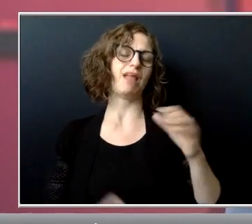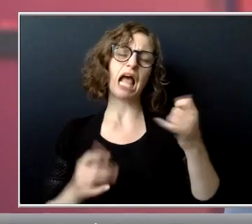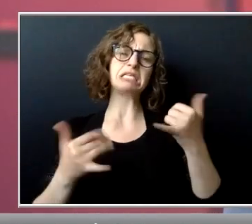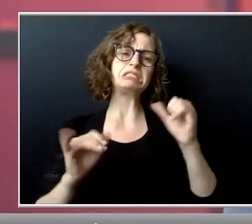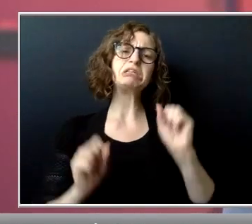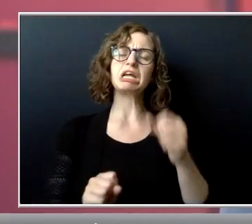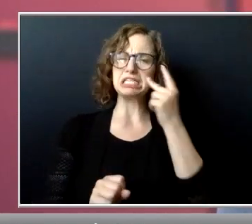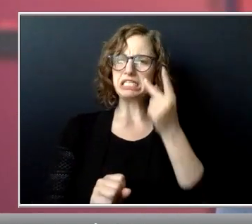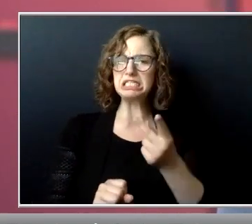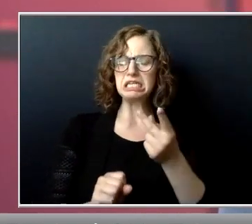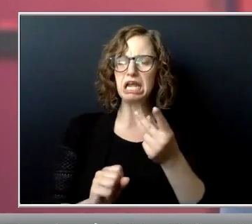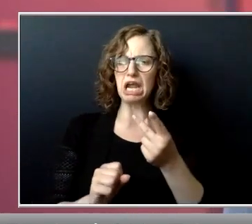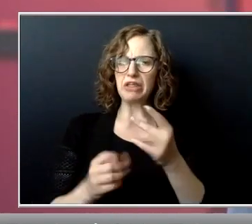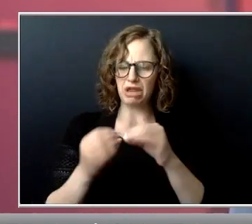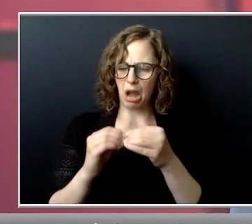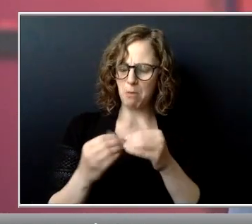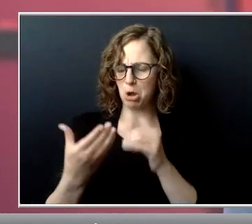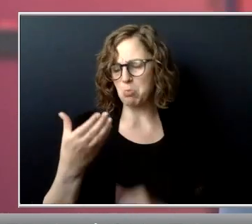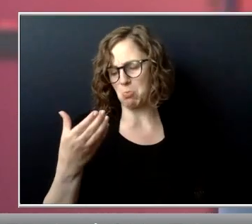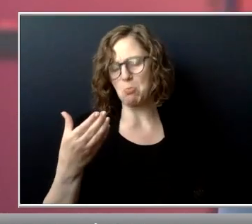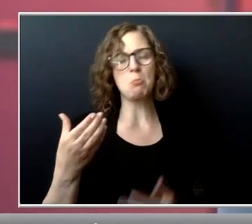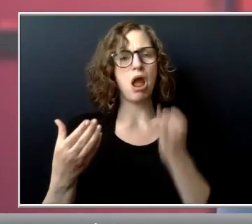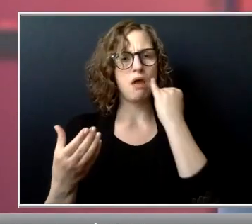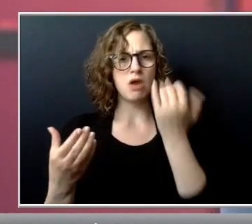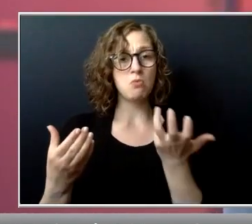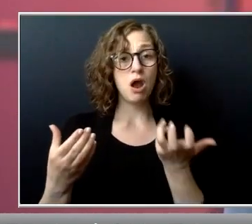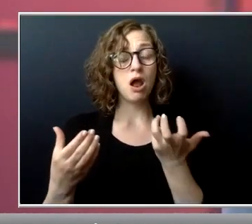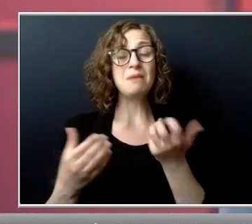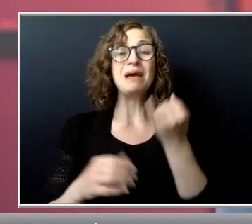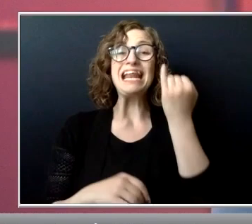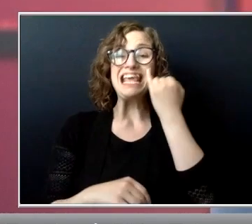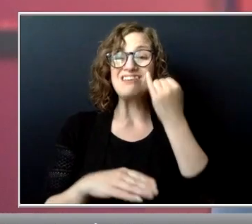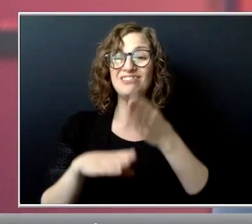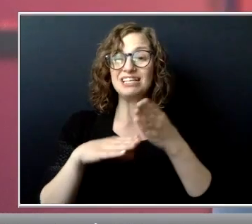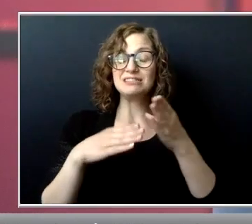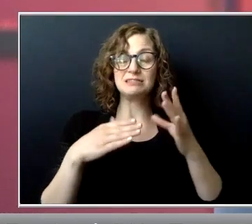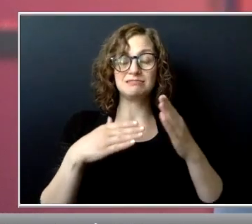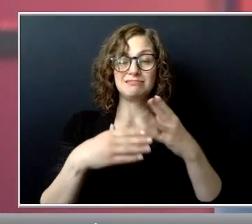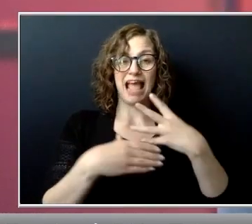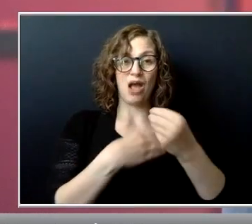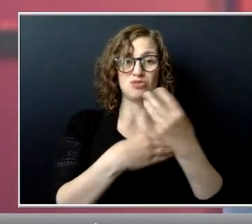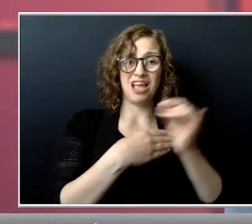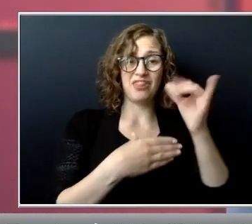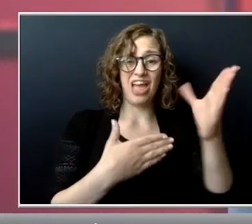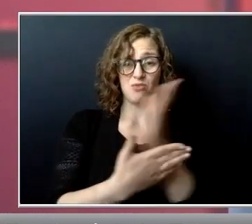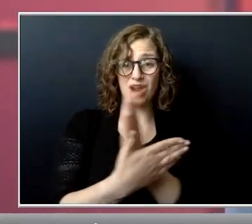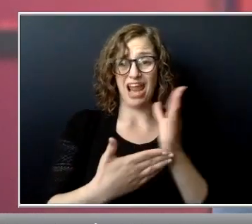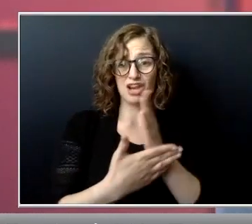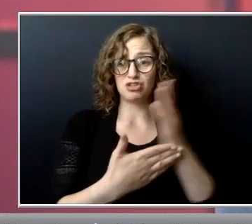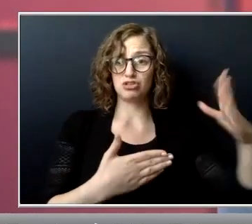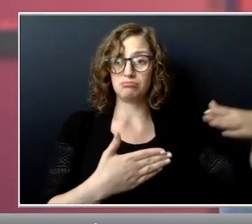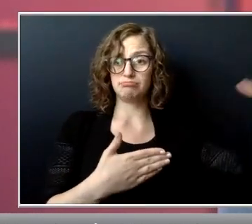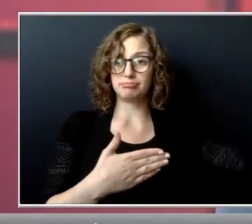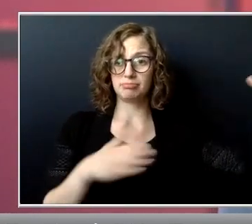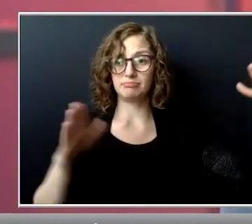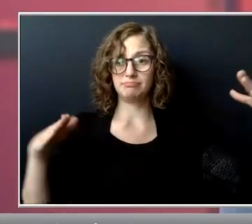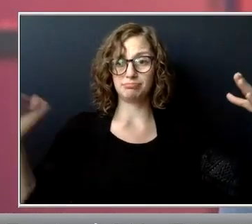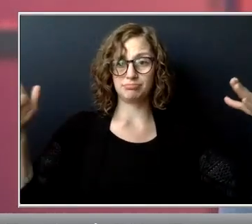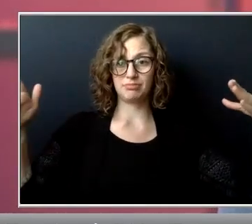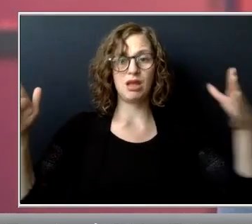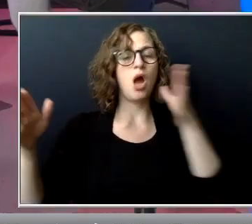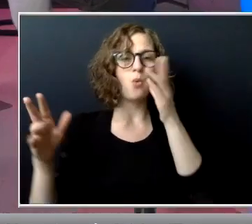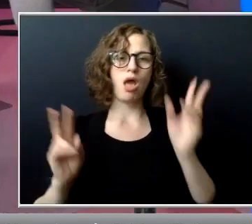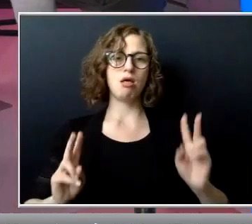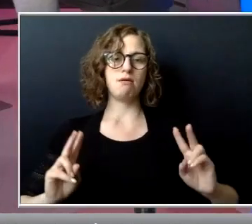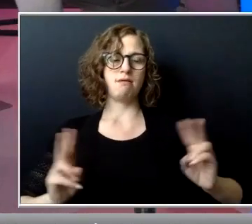if my blood sugar is above 180 or below 70, I will get vibrations on my watch and then alerts on my phone. So